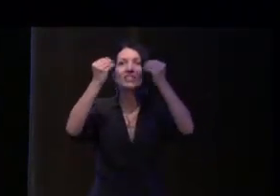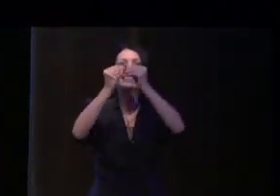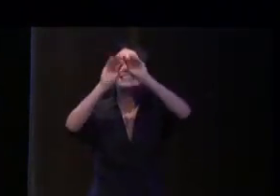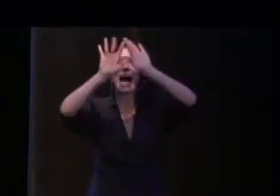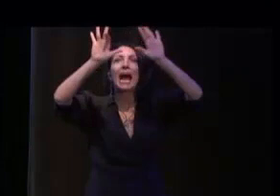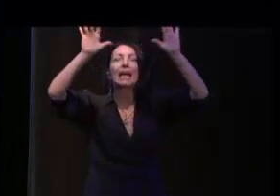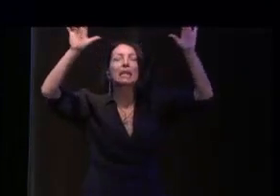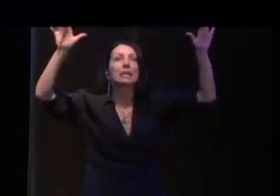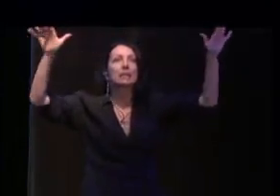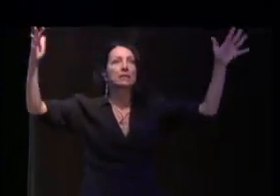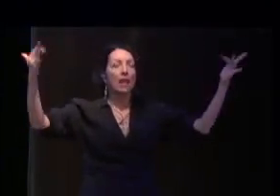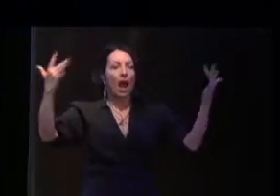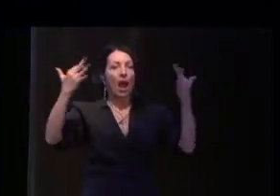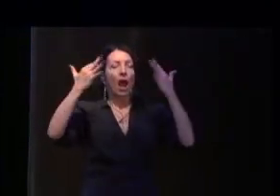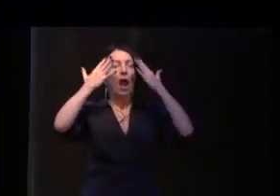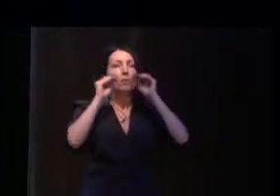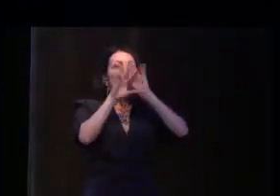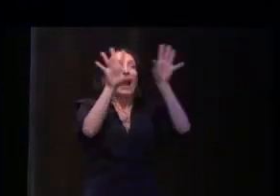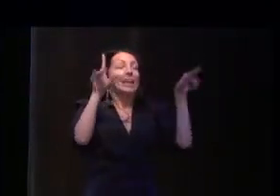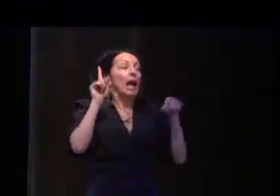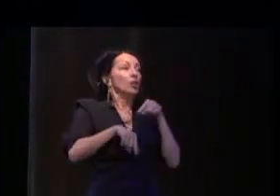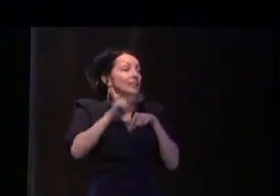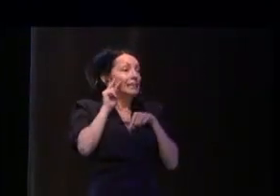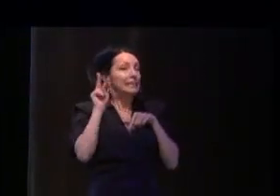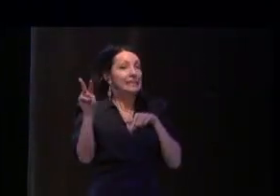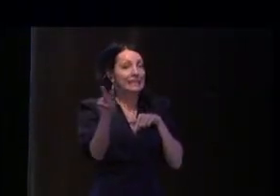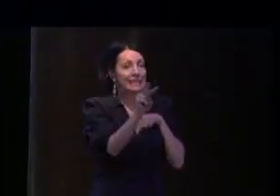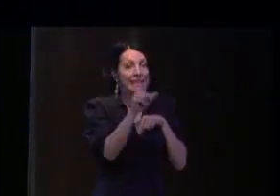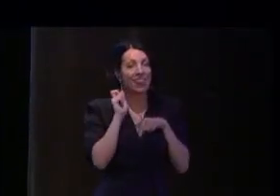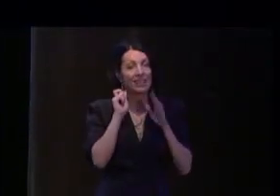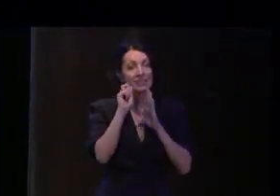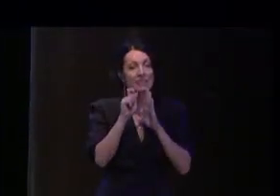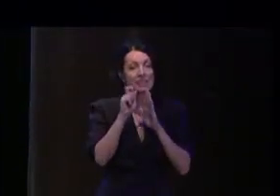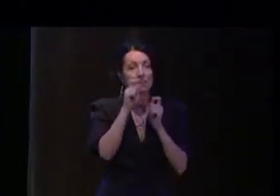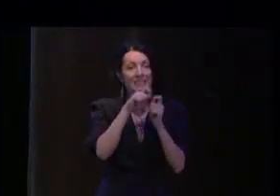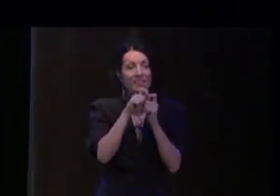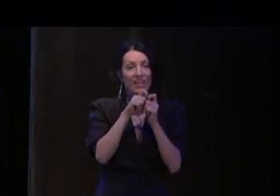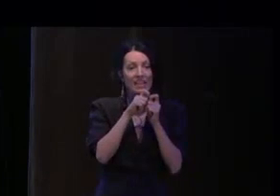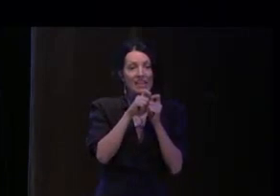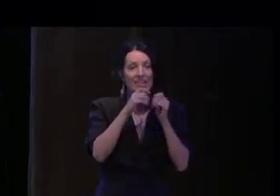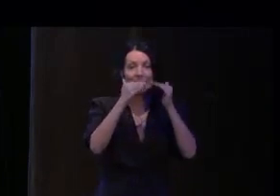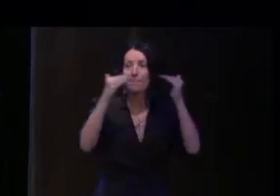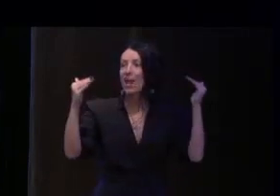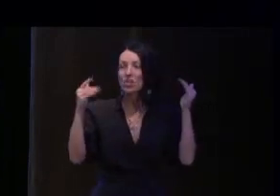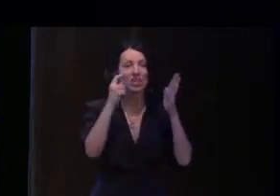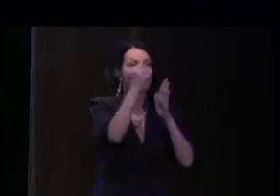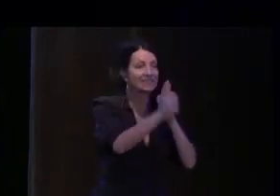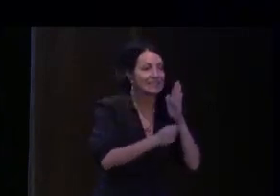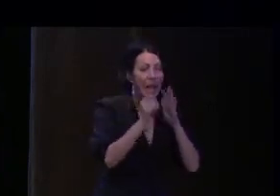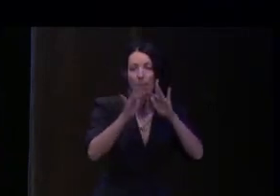embraced. The light was so bright that I could not see in this particular dimension of time and space and